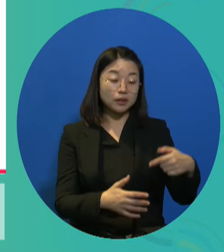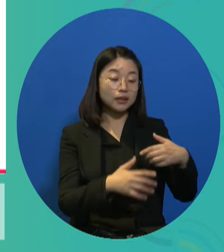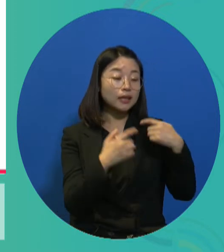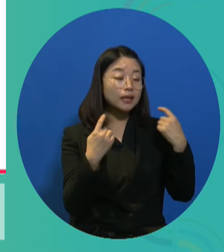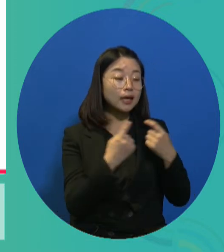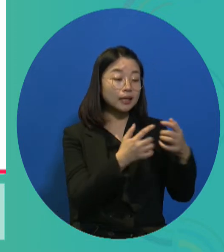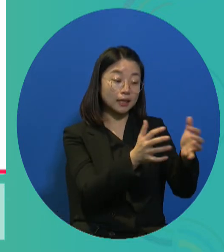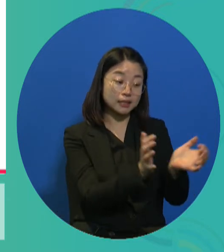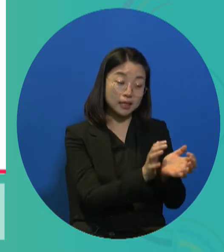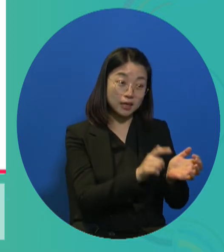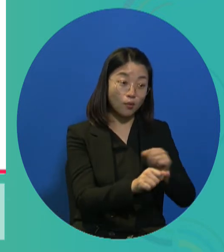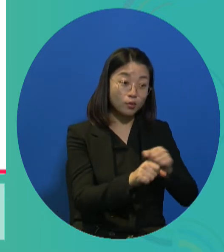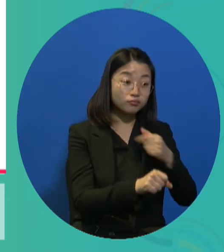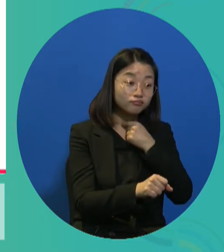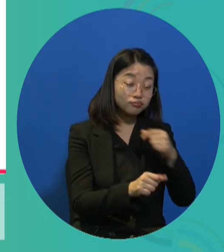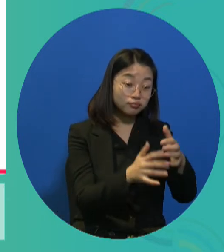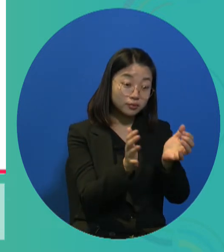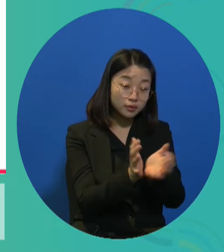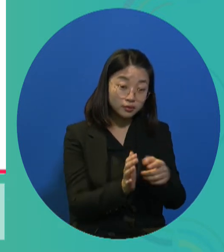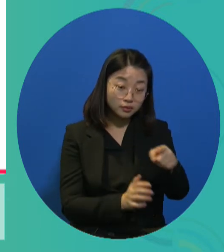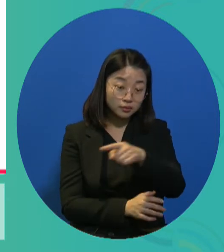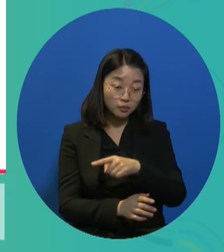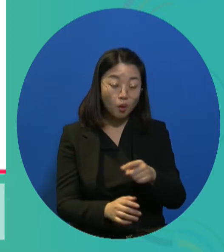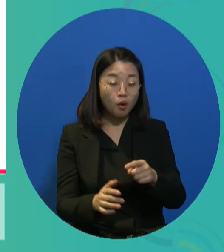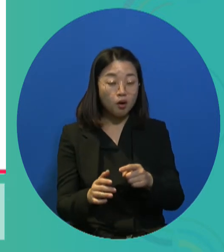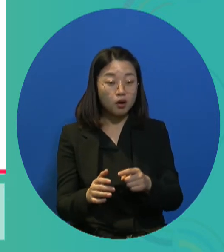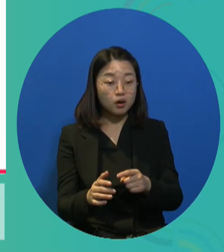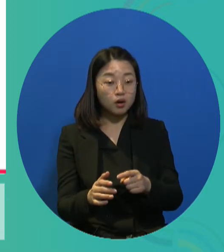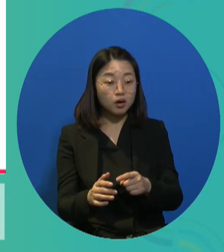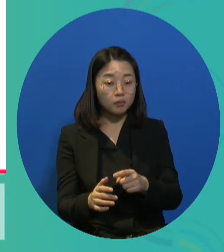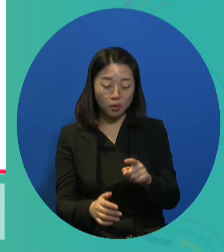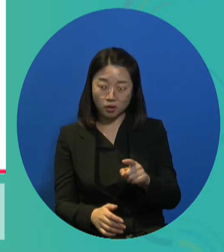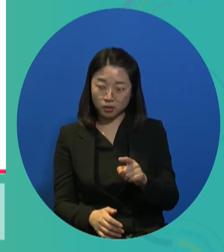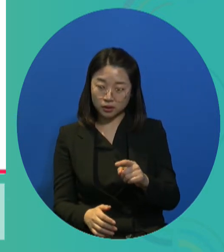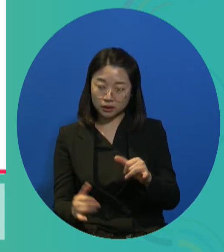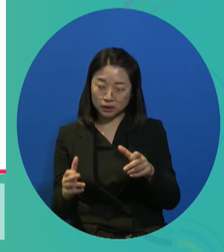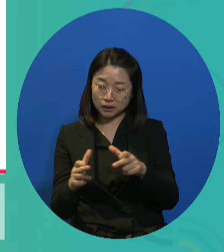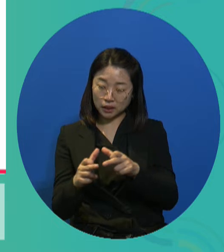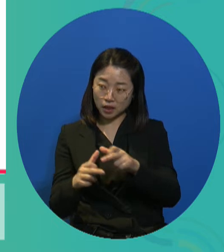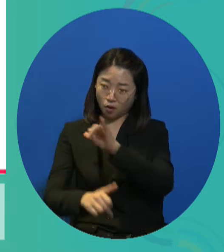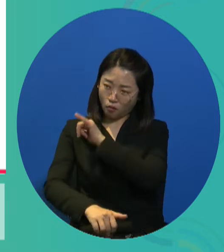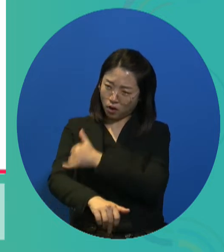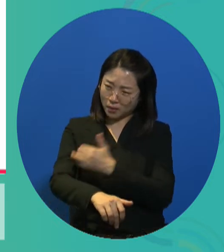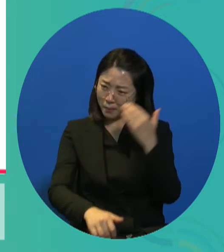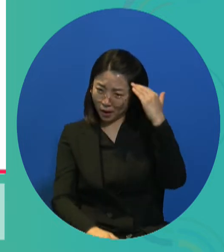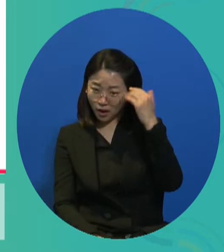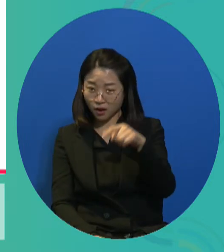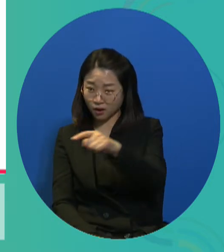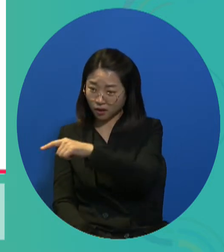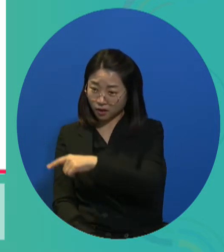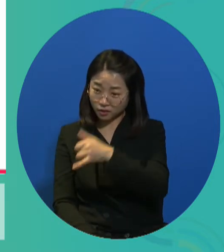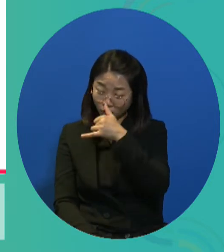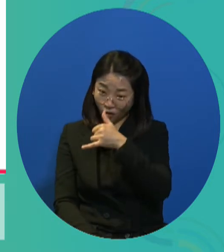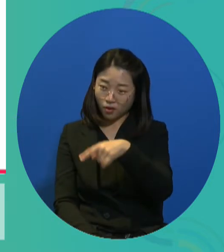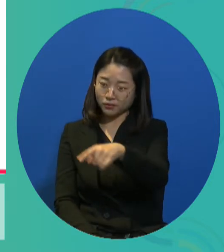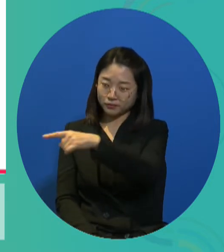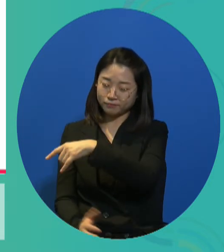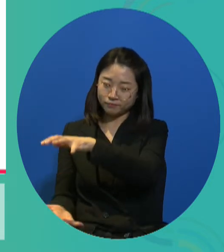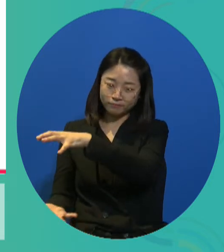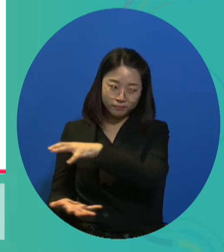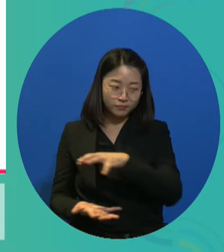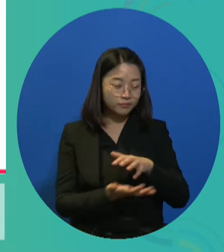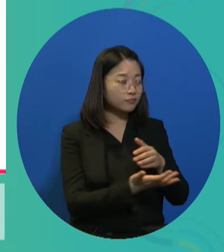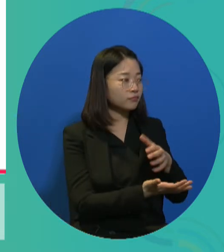begin an inquiry. So it took 3 years for DPAC to convince the